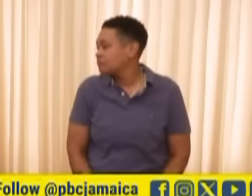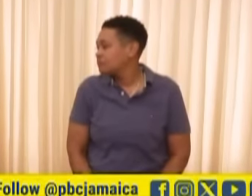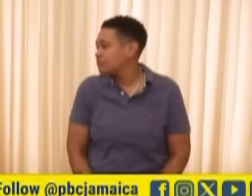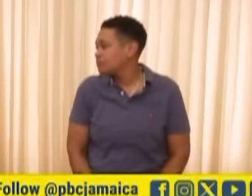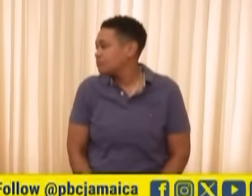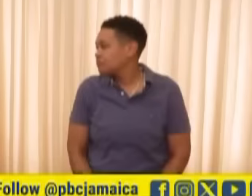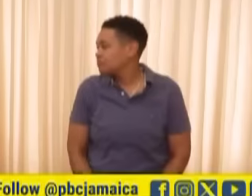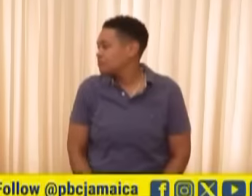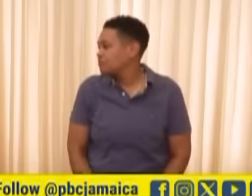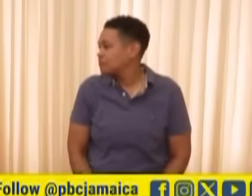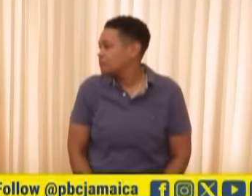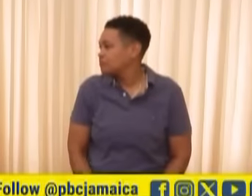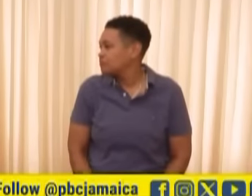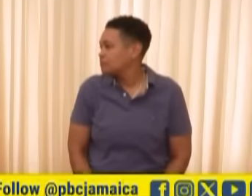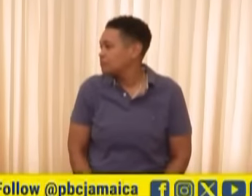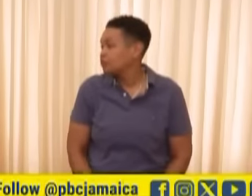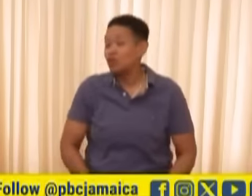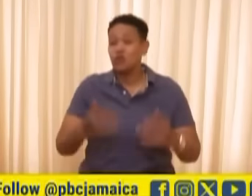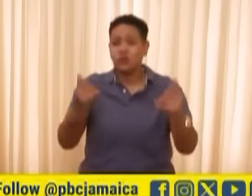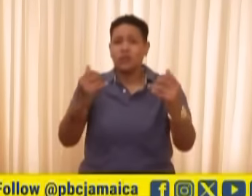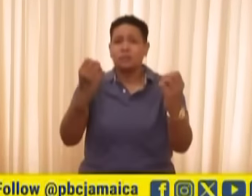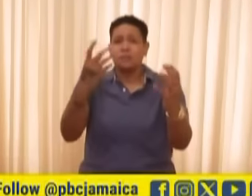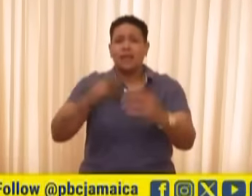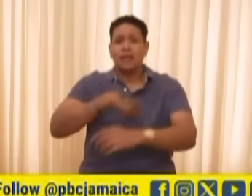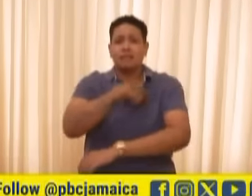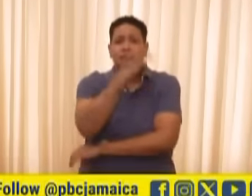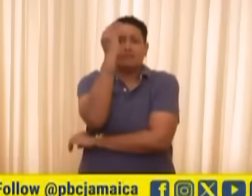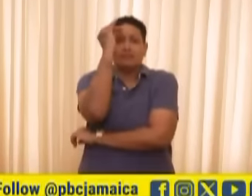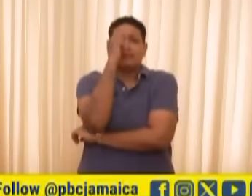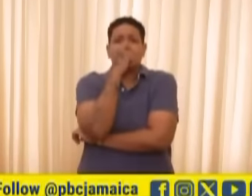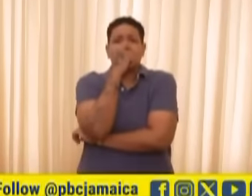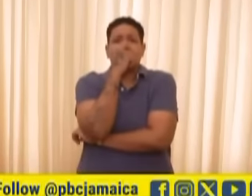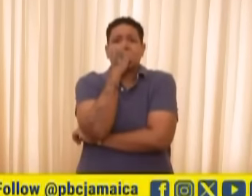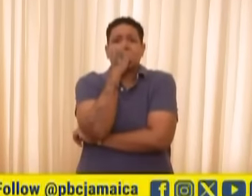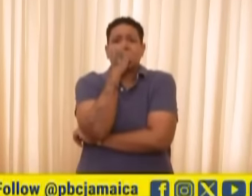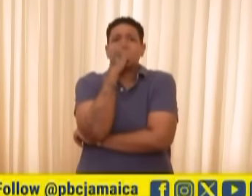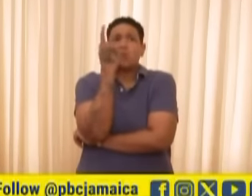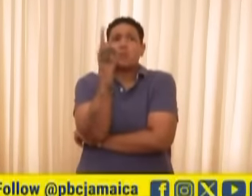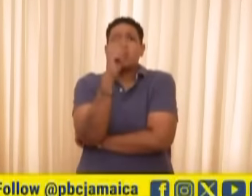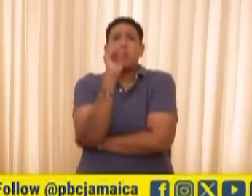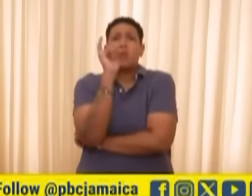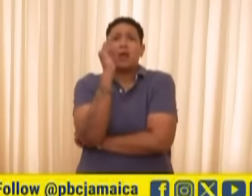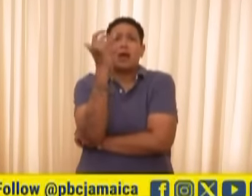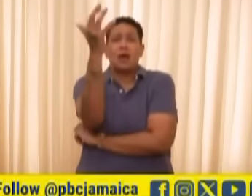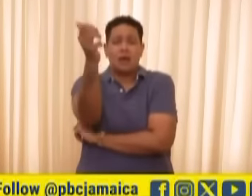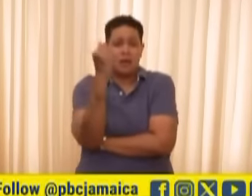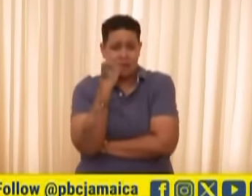contemplating as to what the outcome starting today will be.